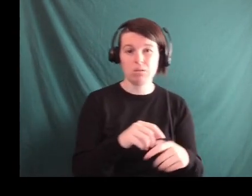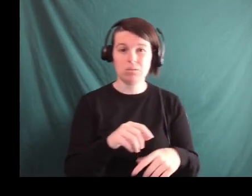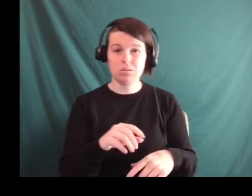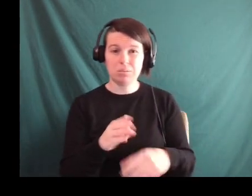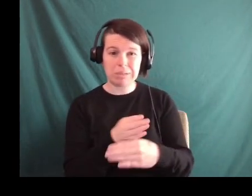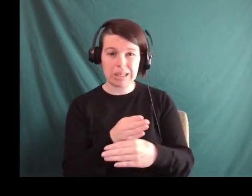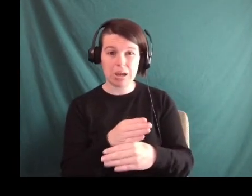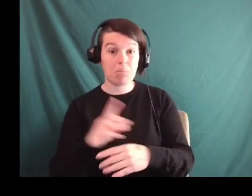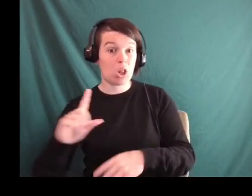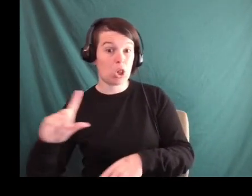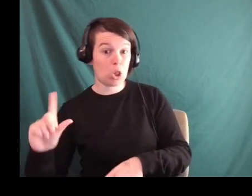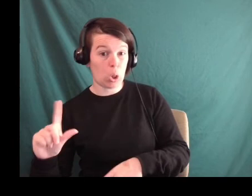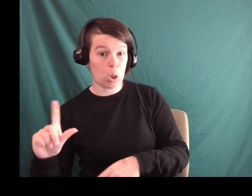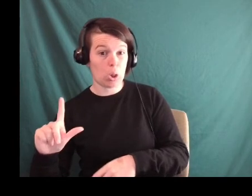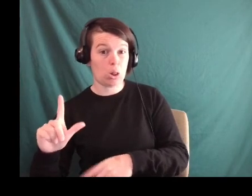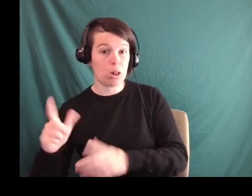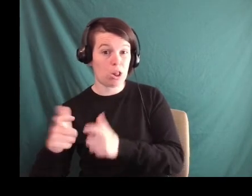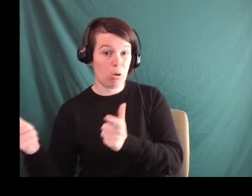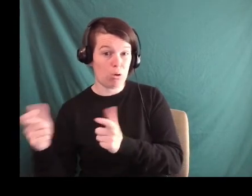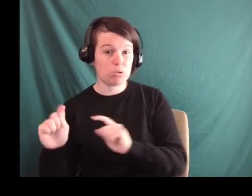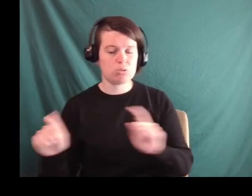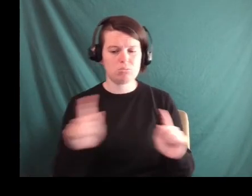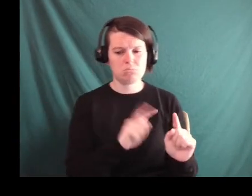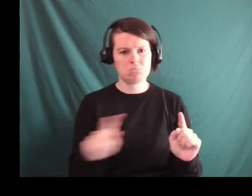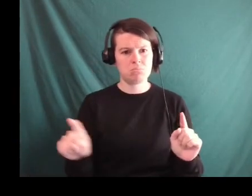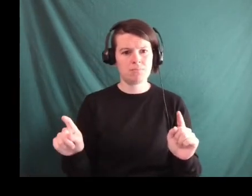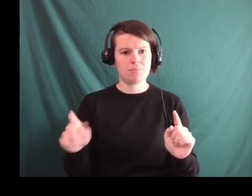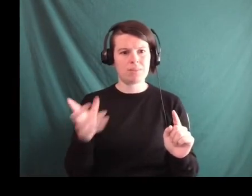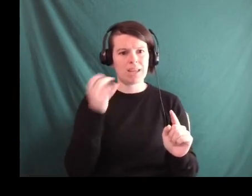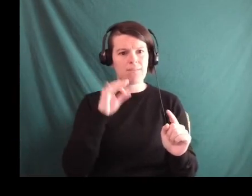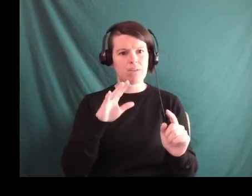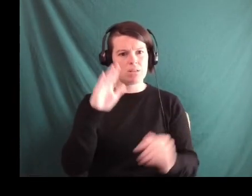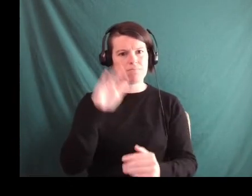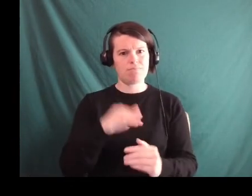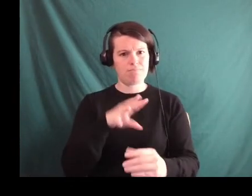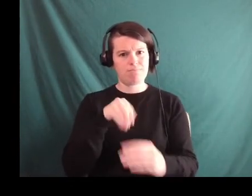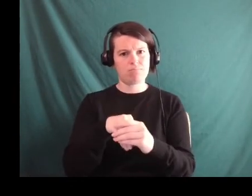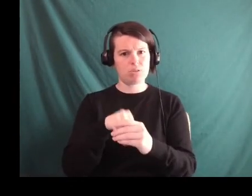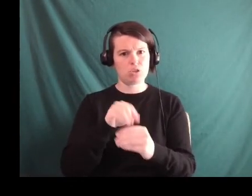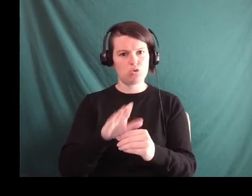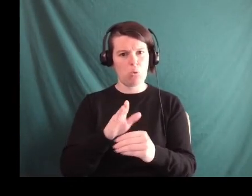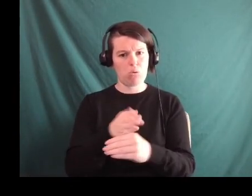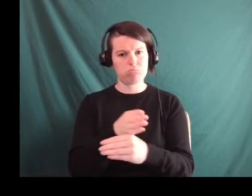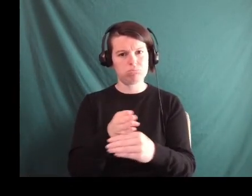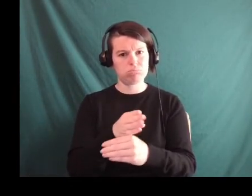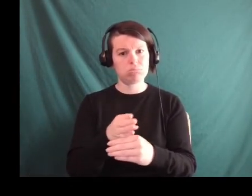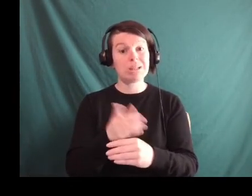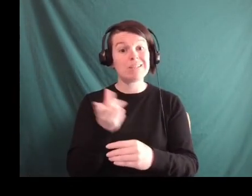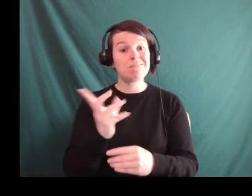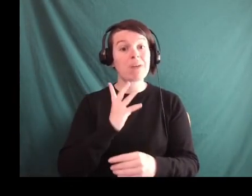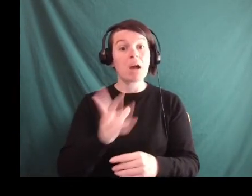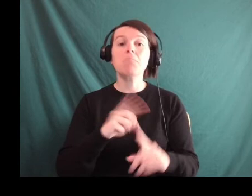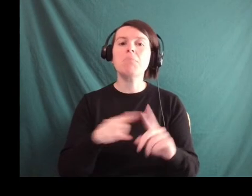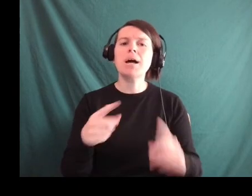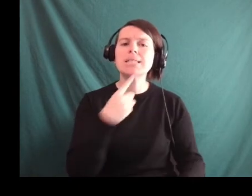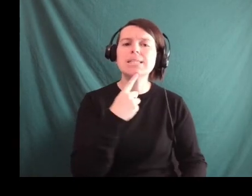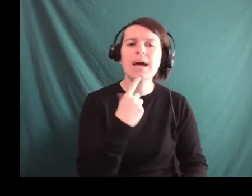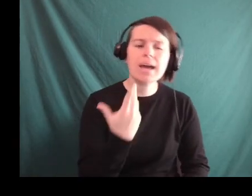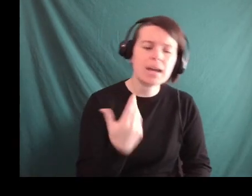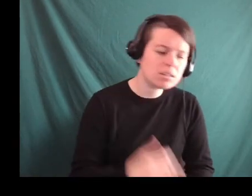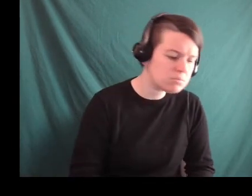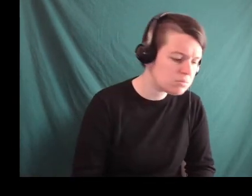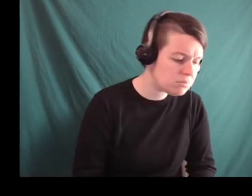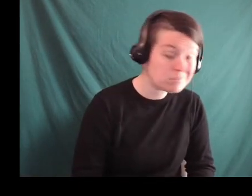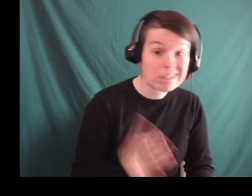or a large. As long as your shoulder width lies within this range, it's fine. But say I was, a